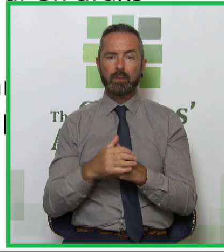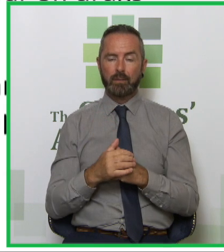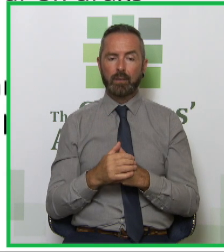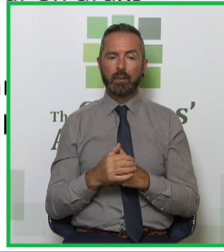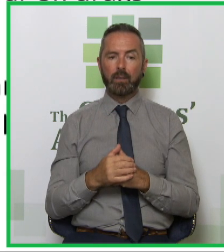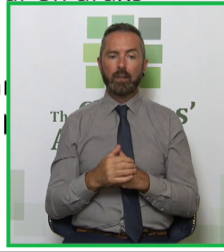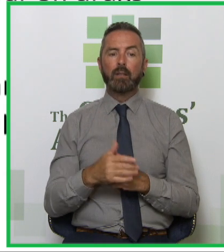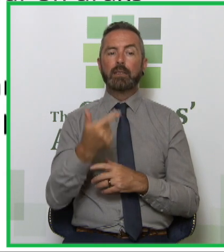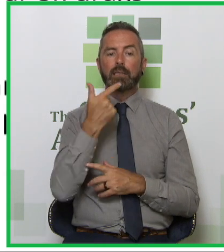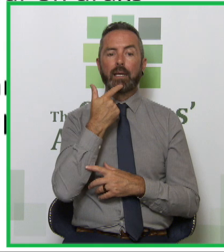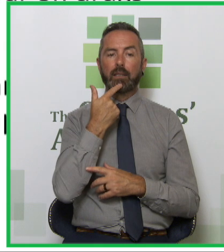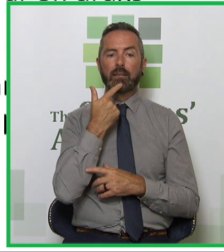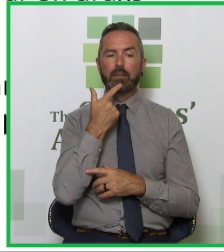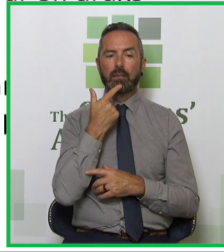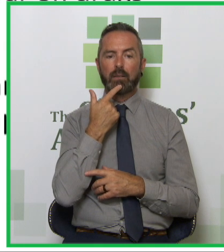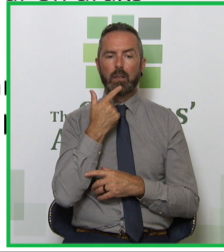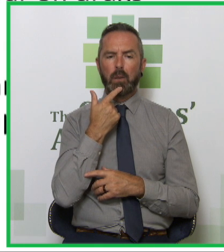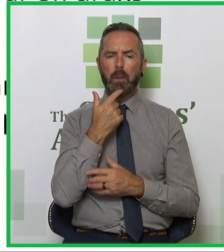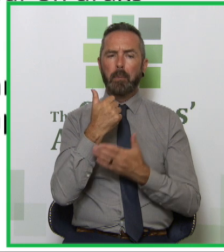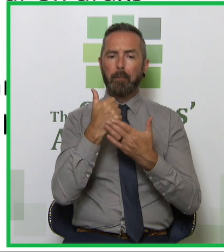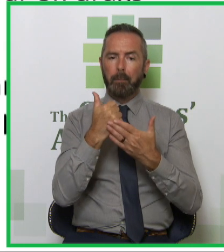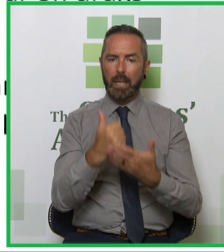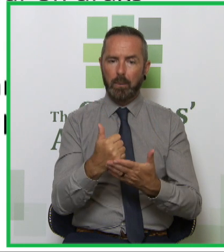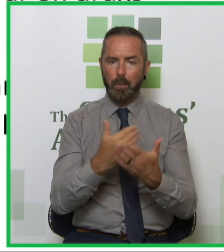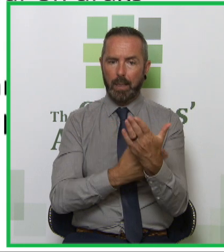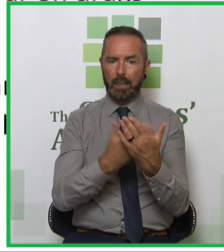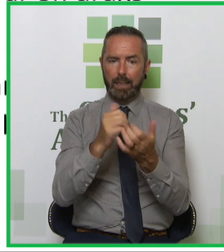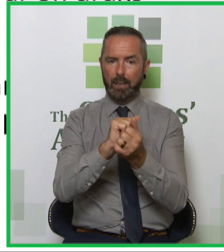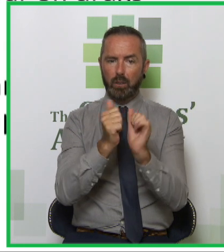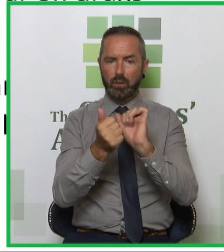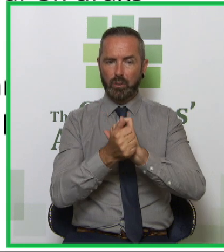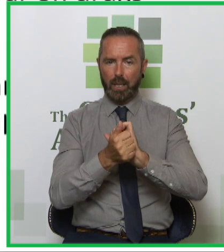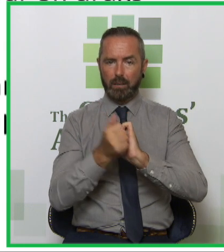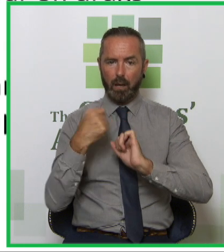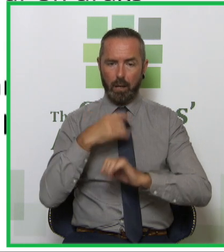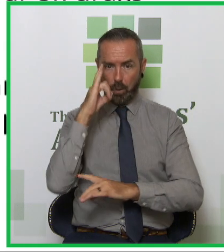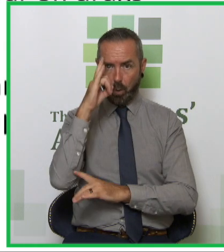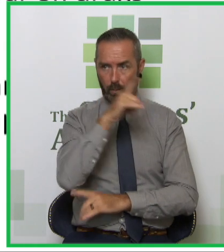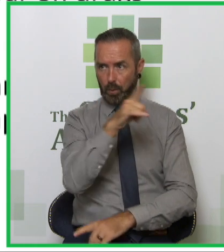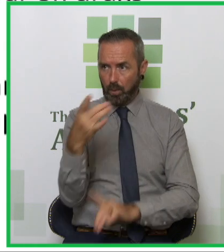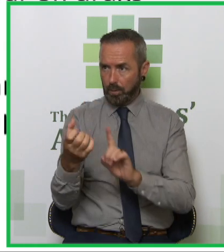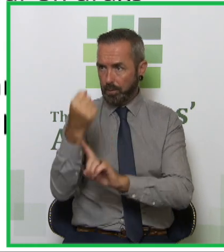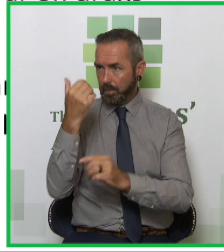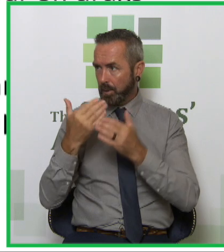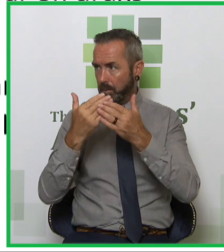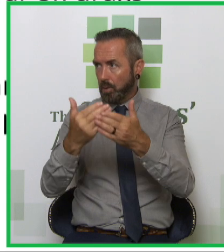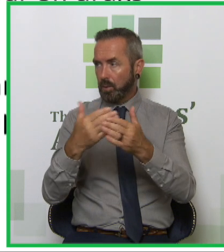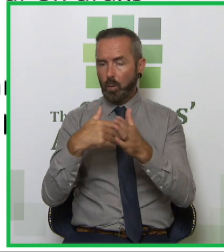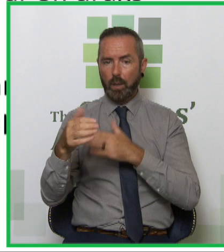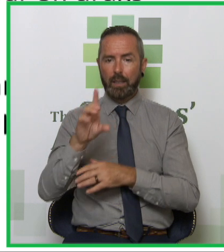frankly. Secondly, the absolute minimum legal change that I would hope you guys will propose